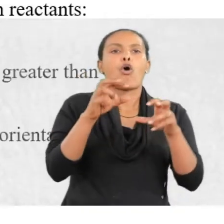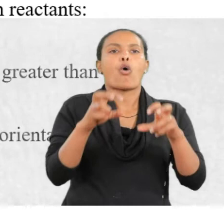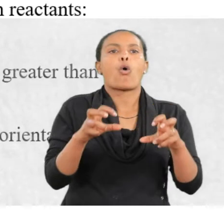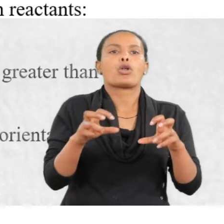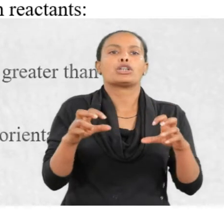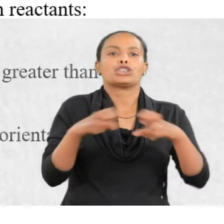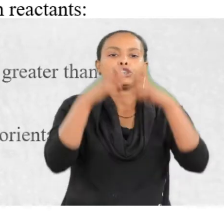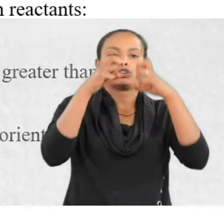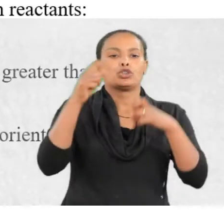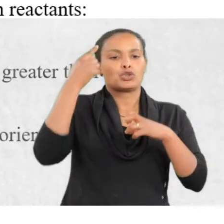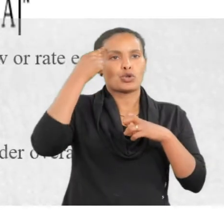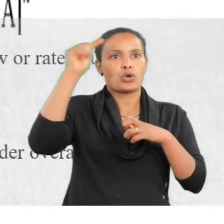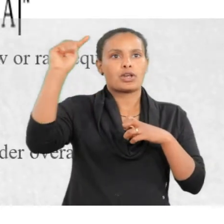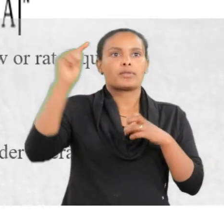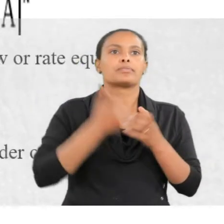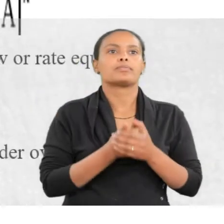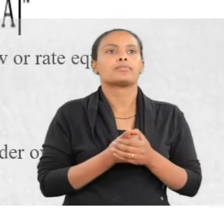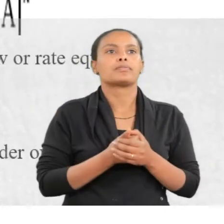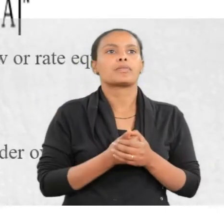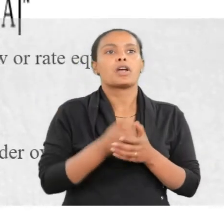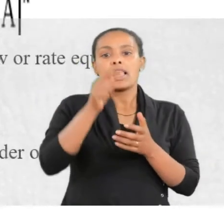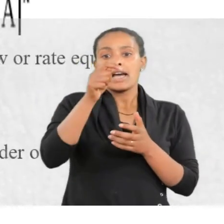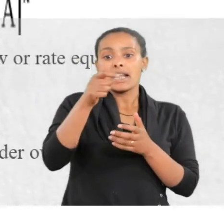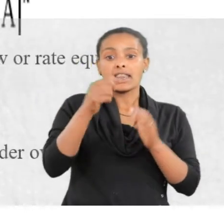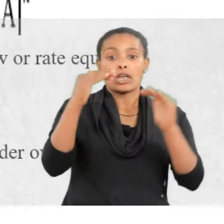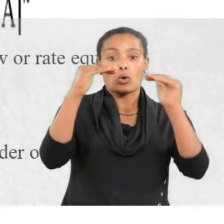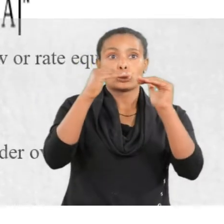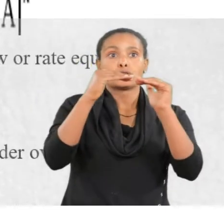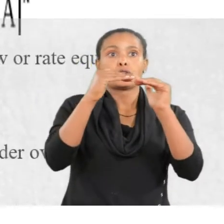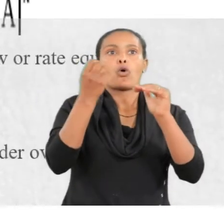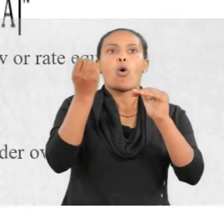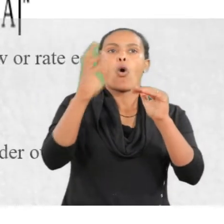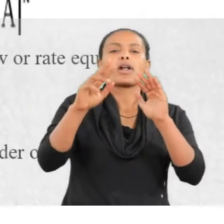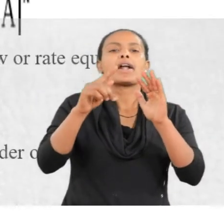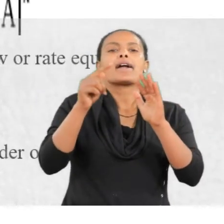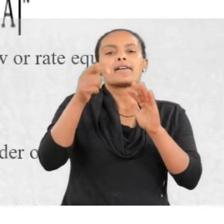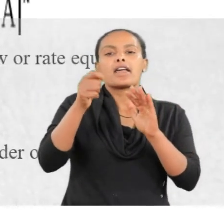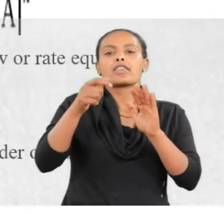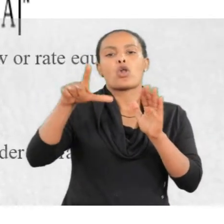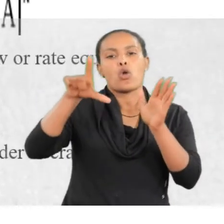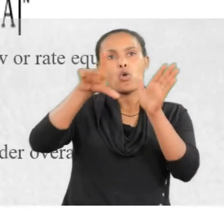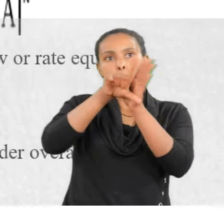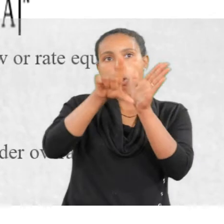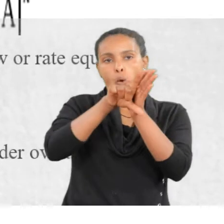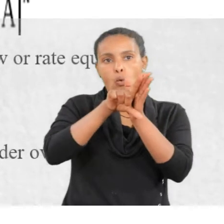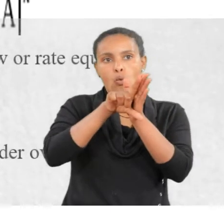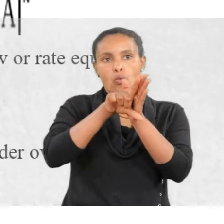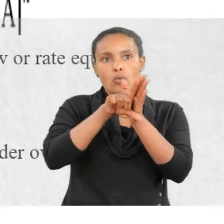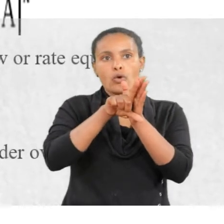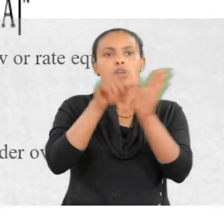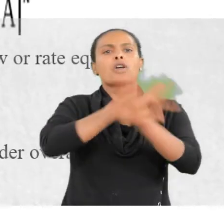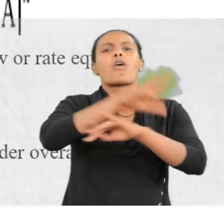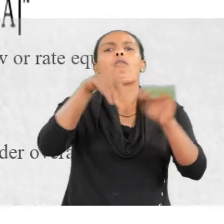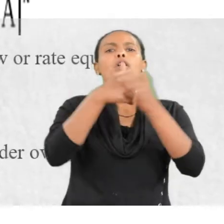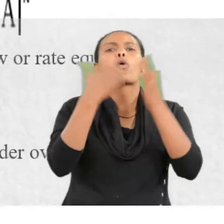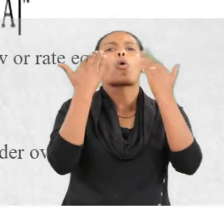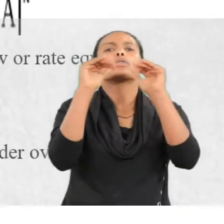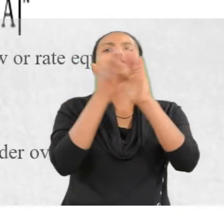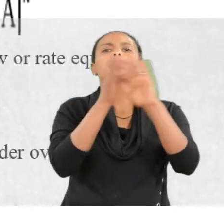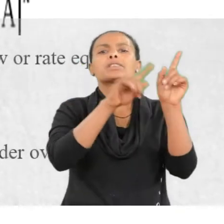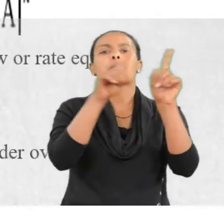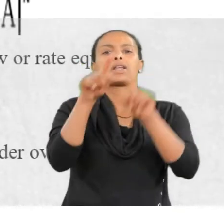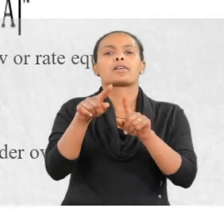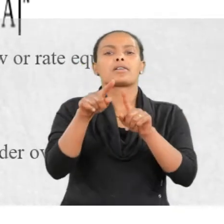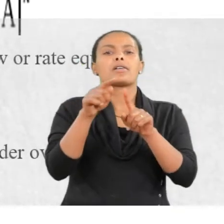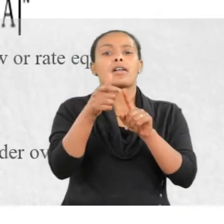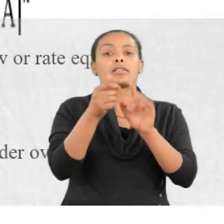collision theory. Rate equation or Rate's law. The overall concentration dependence of